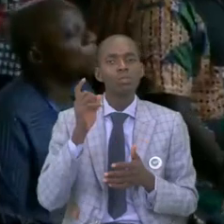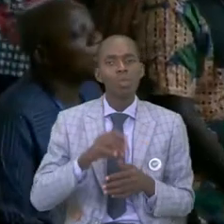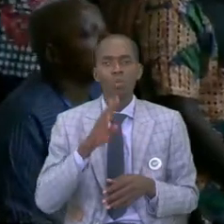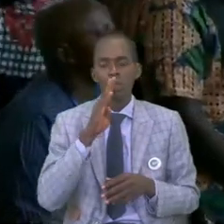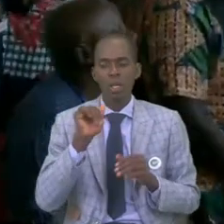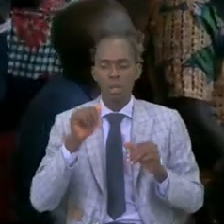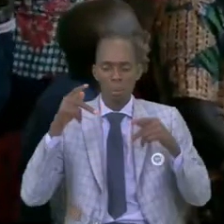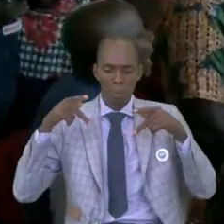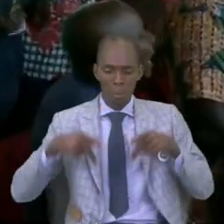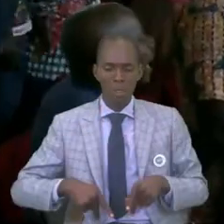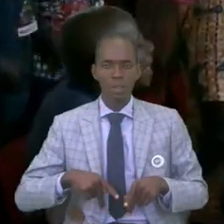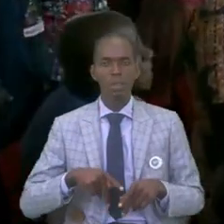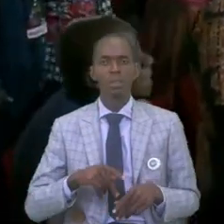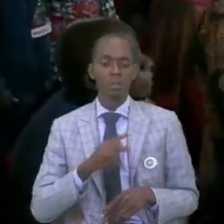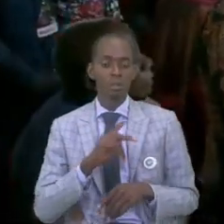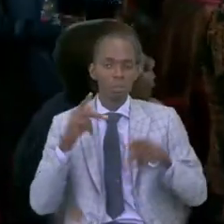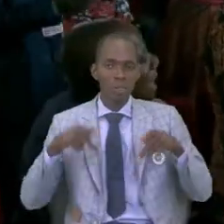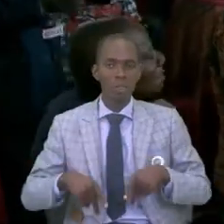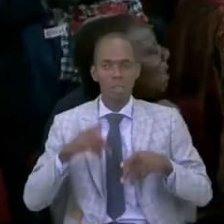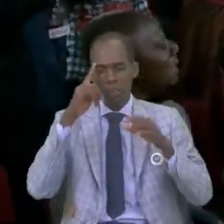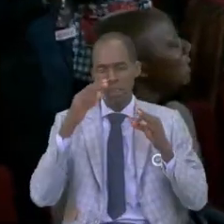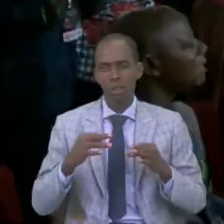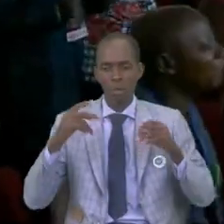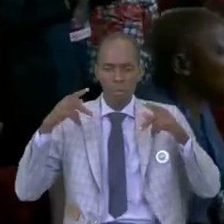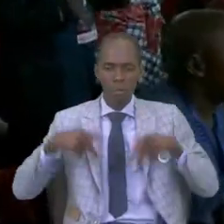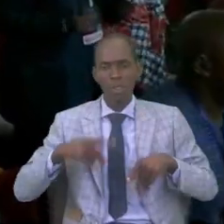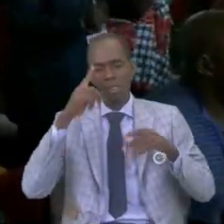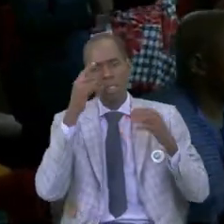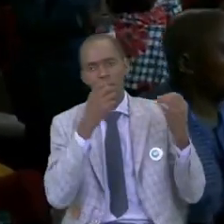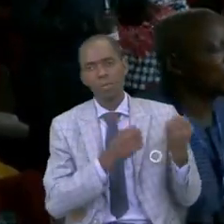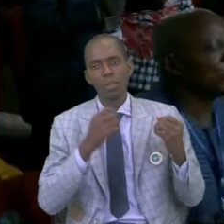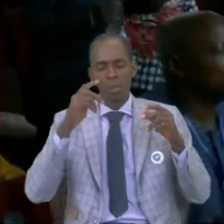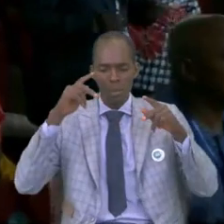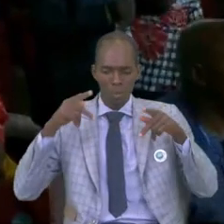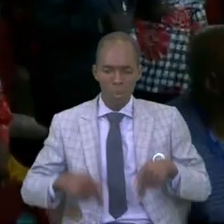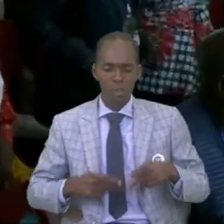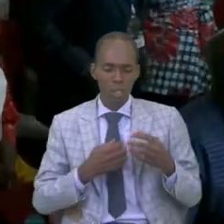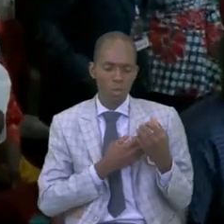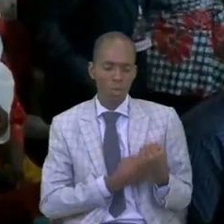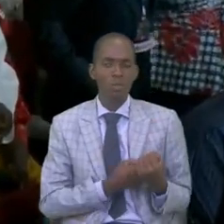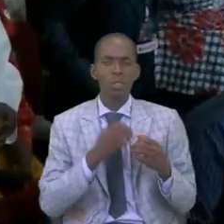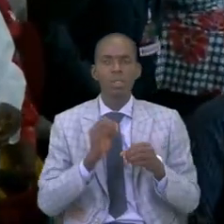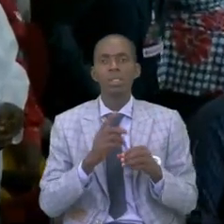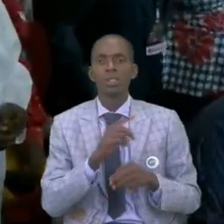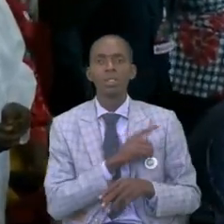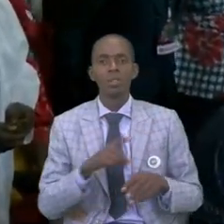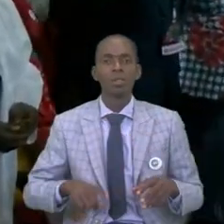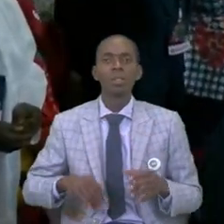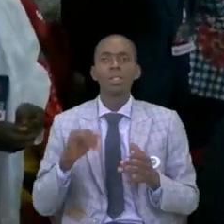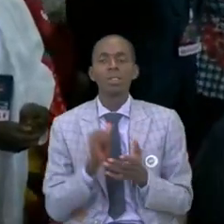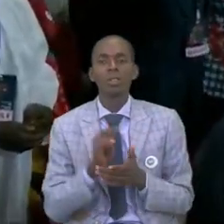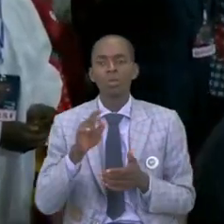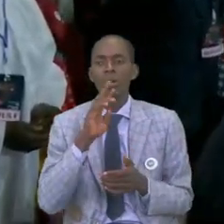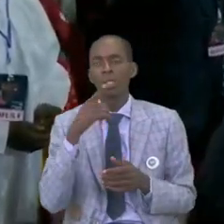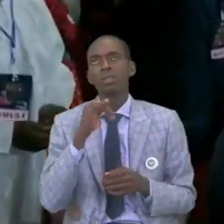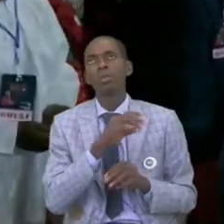a personal faith, a personal trust, a personal confidence in the Lord that you are saying, oh